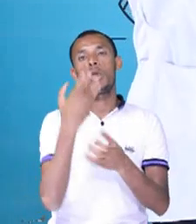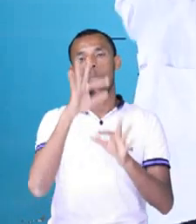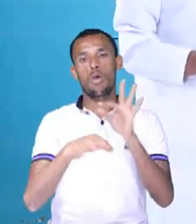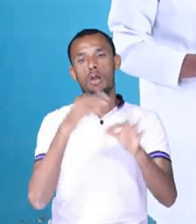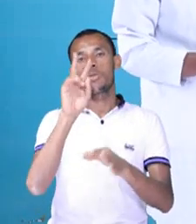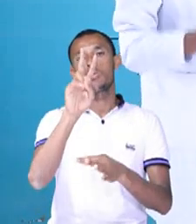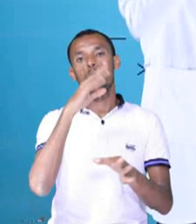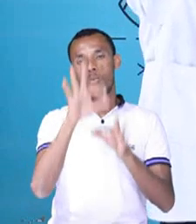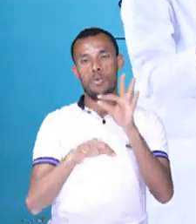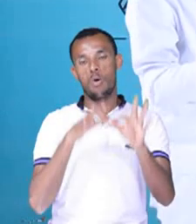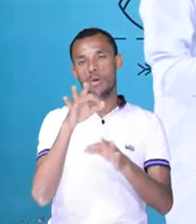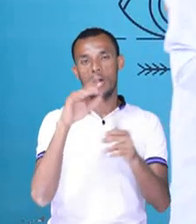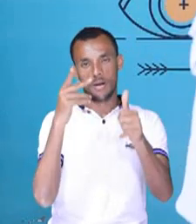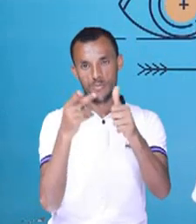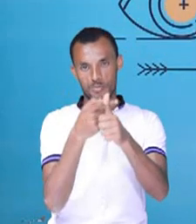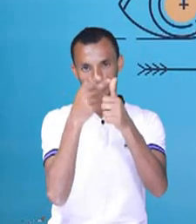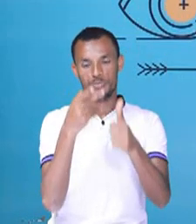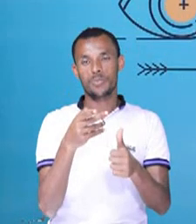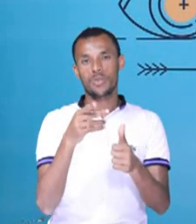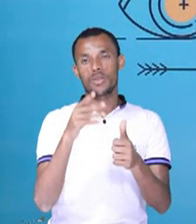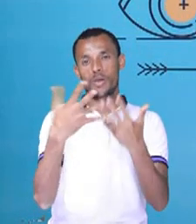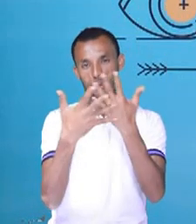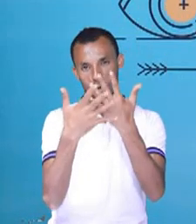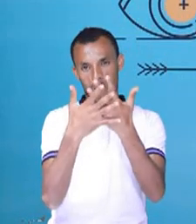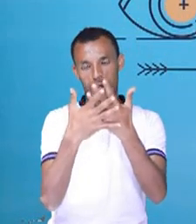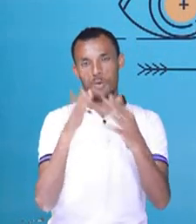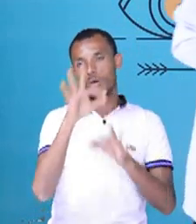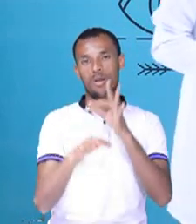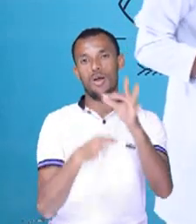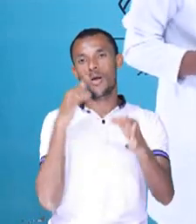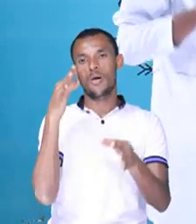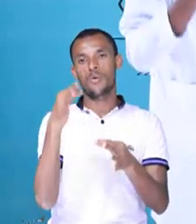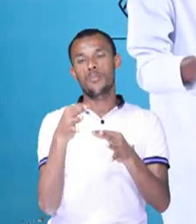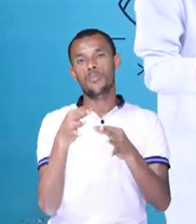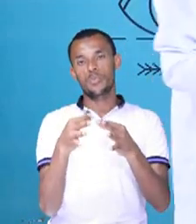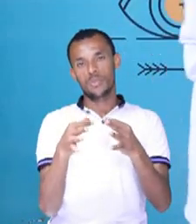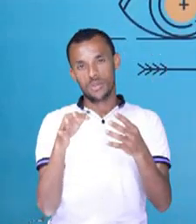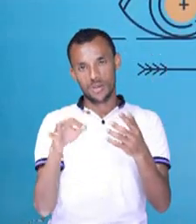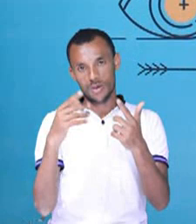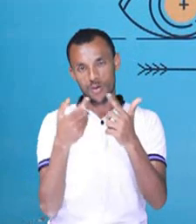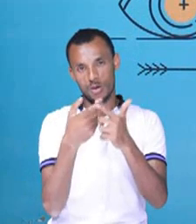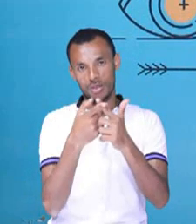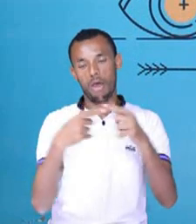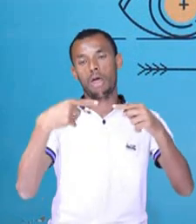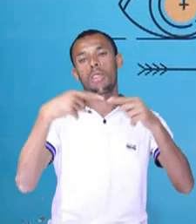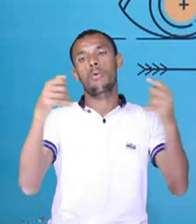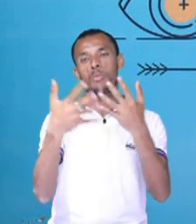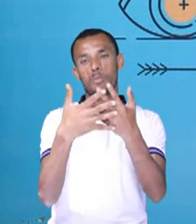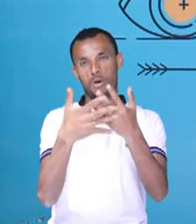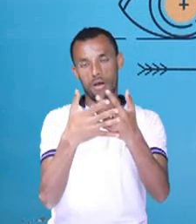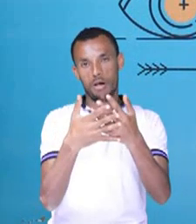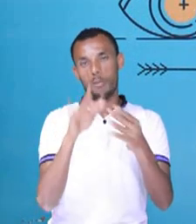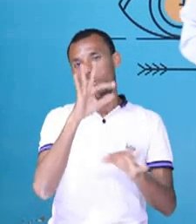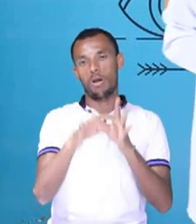orbital? 2 molecular orbital. One is bonding molecular orbital, this one. The other one is anti-bonding molecular